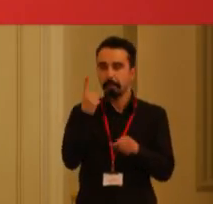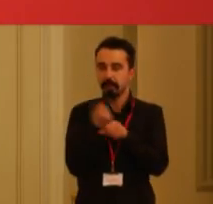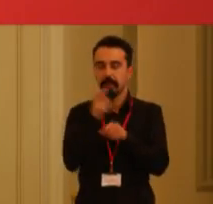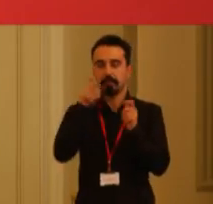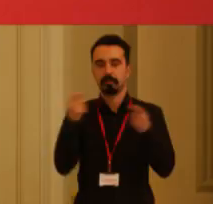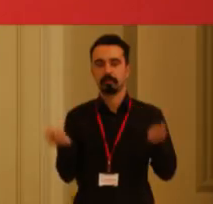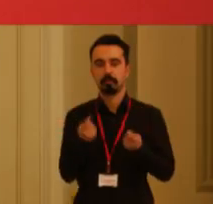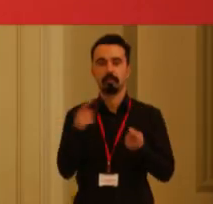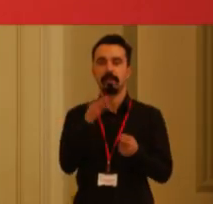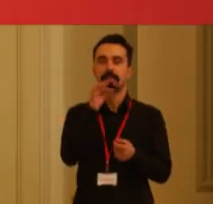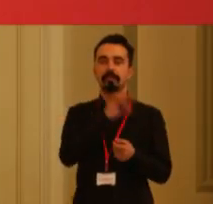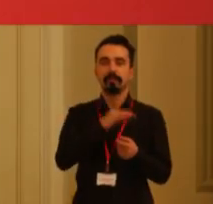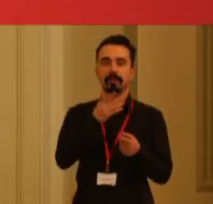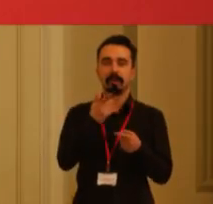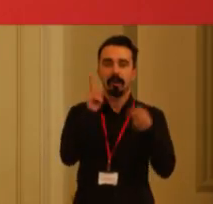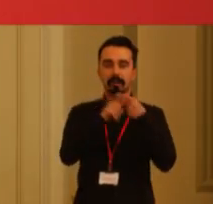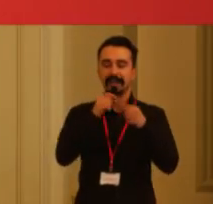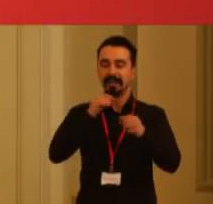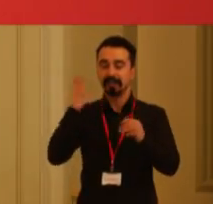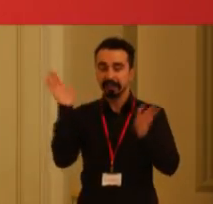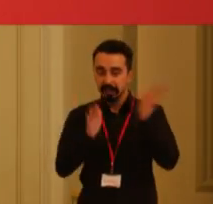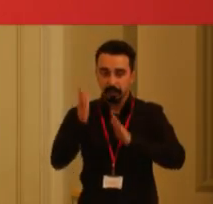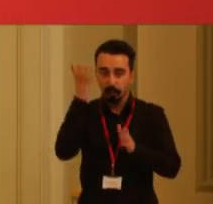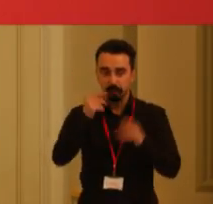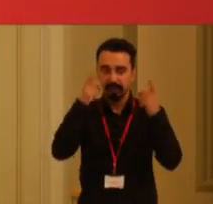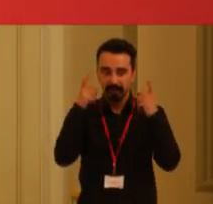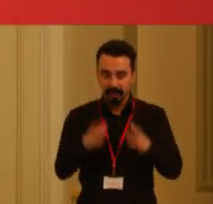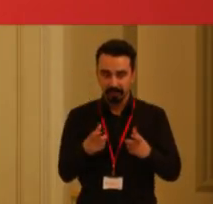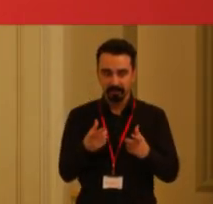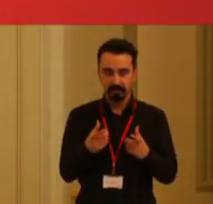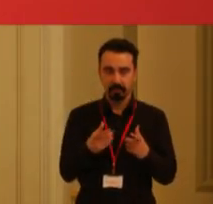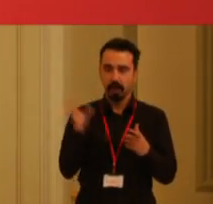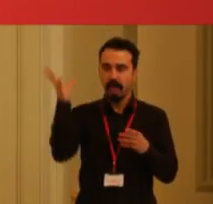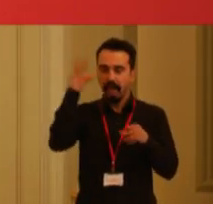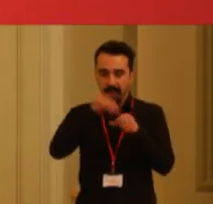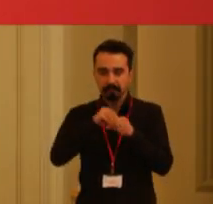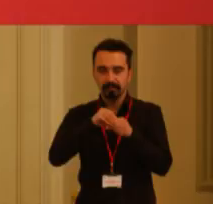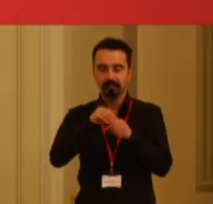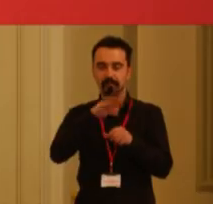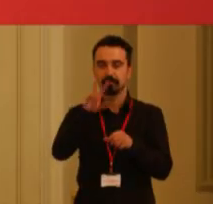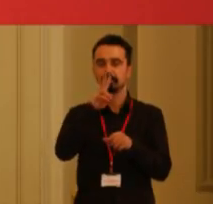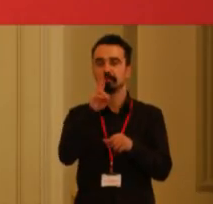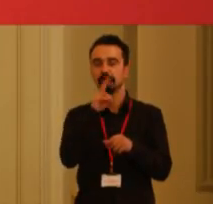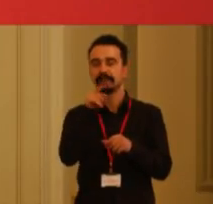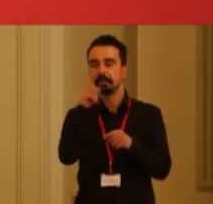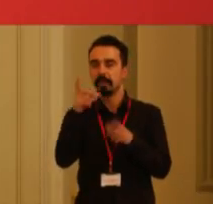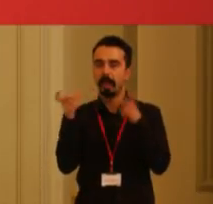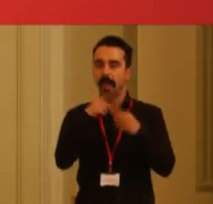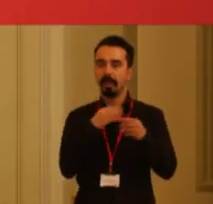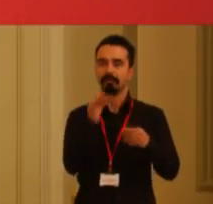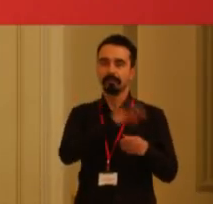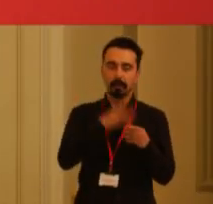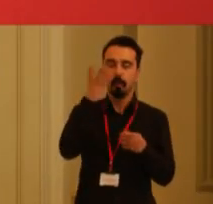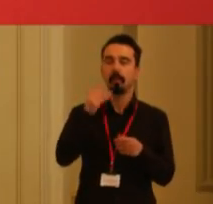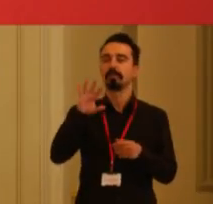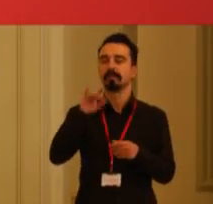I think we've got the capacity to reach out, even when there's violence, right?